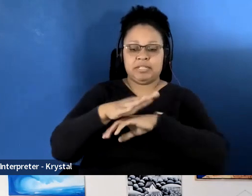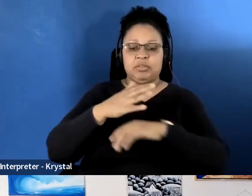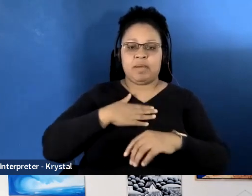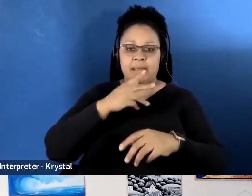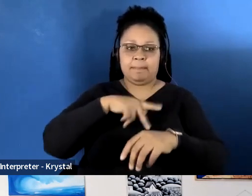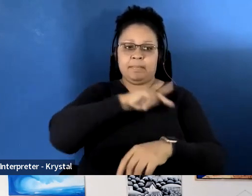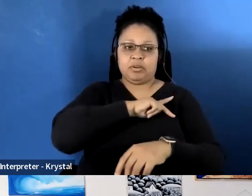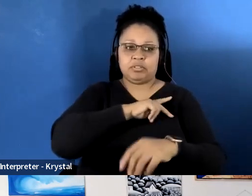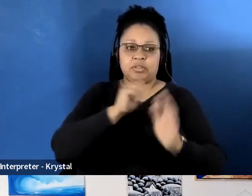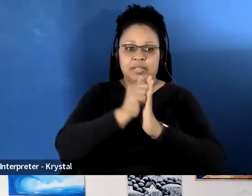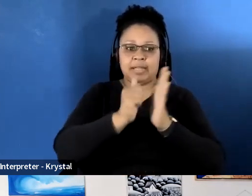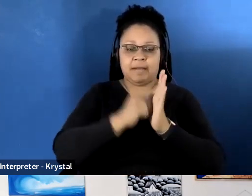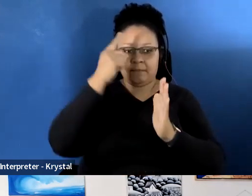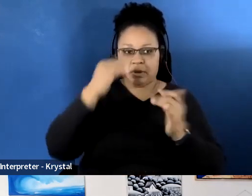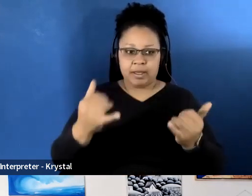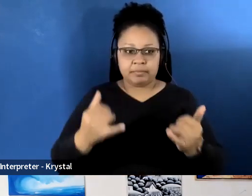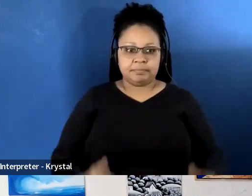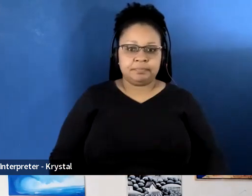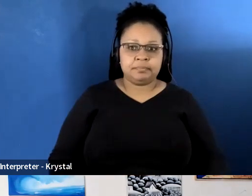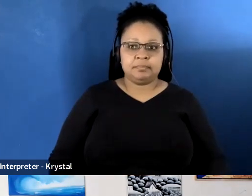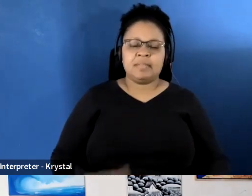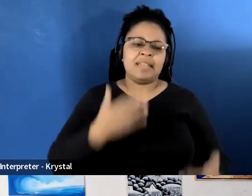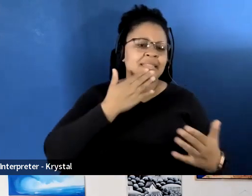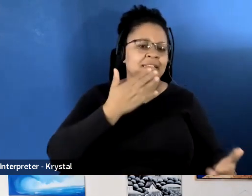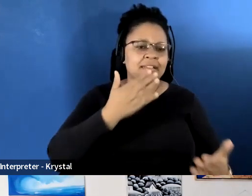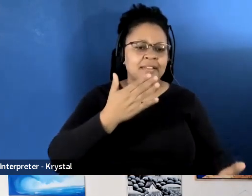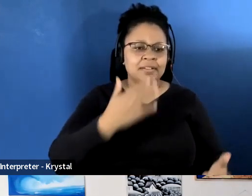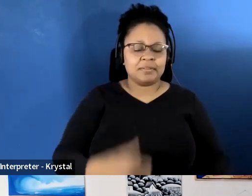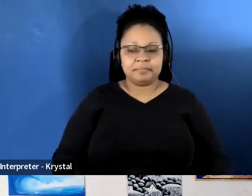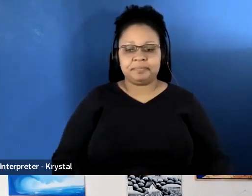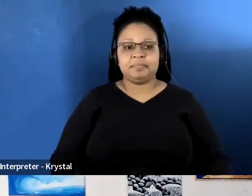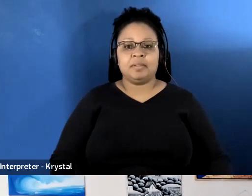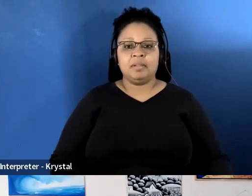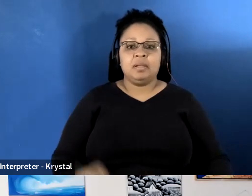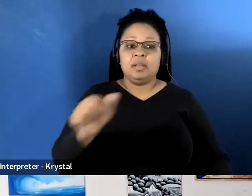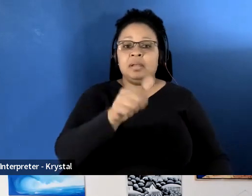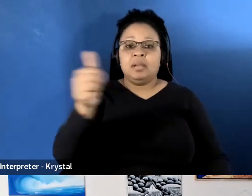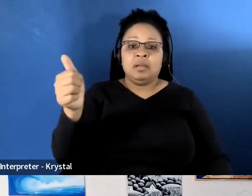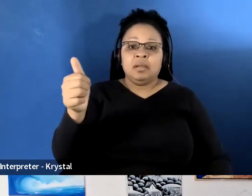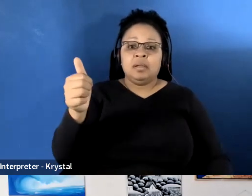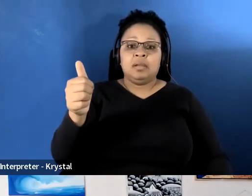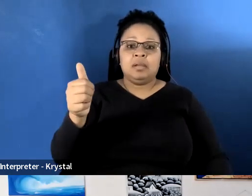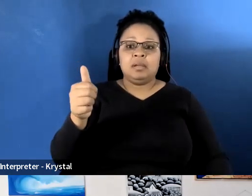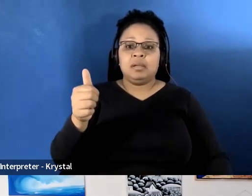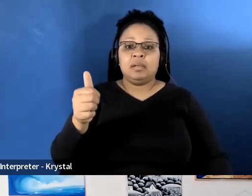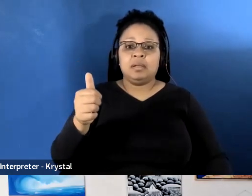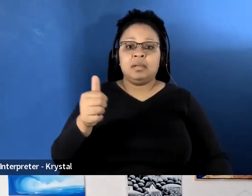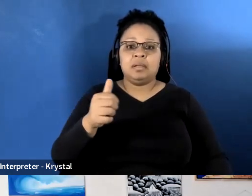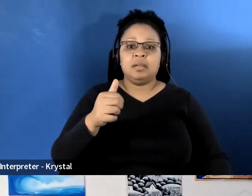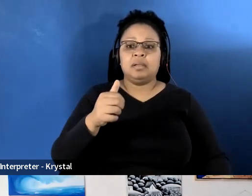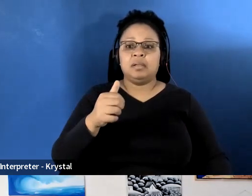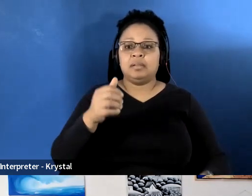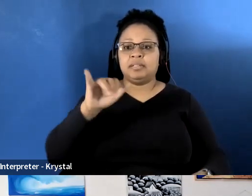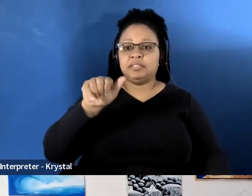now. Okay. Awesome. you. Thank you. What Yeah. else? I'm going to let you do some of the chat this